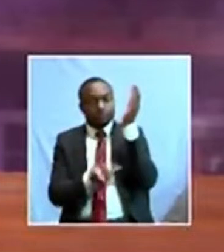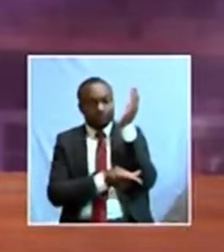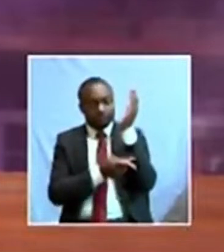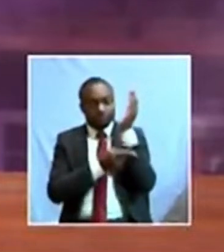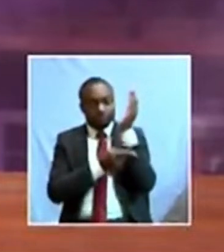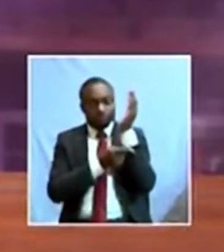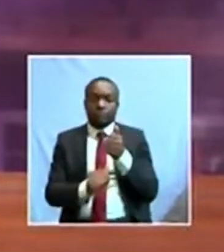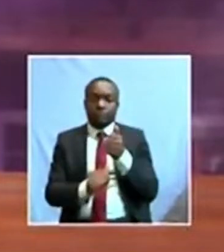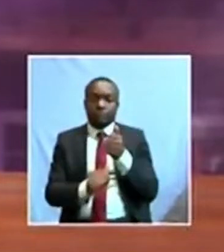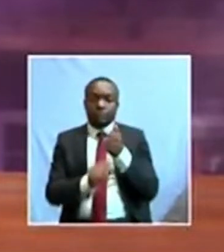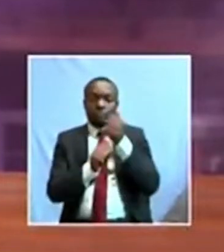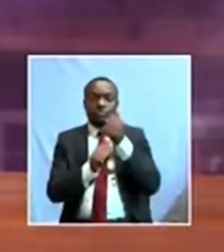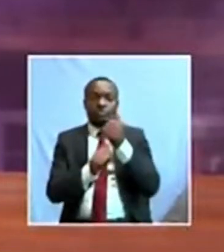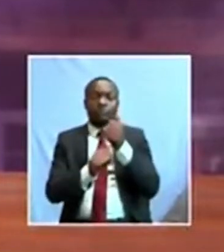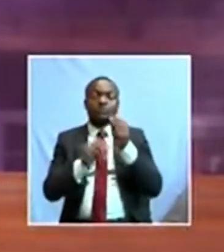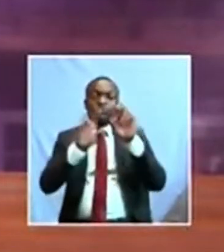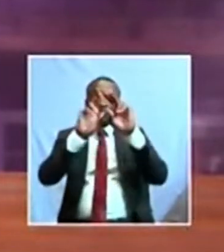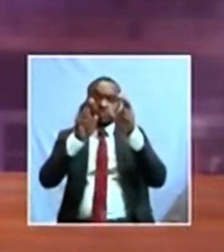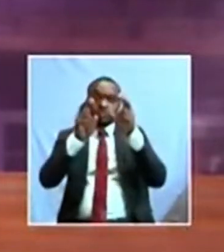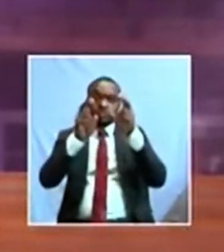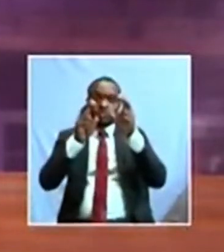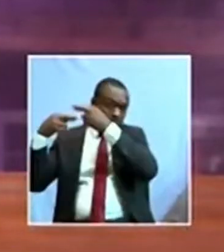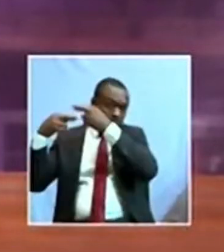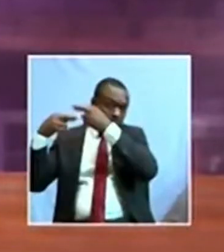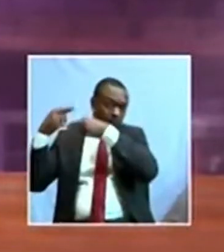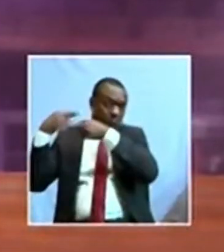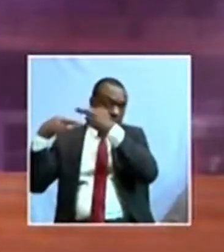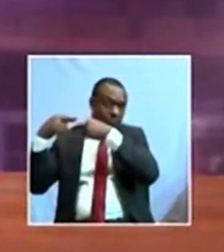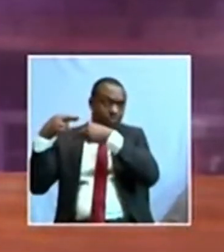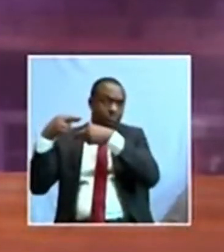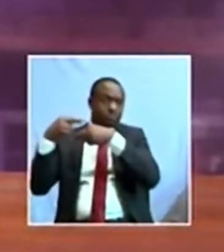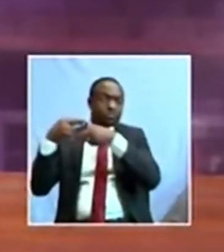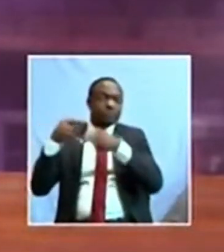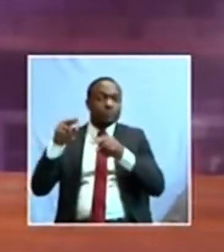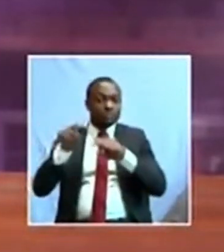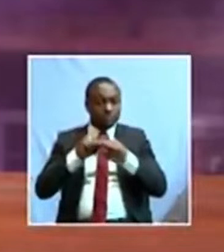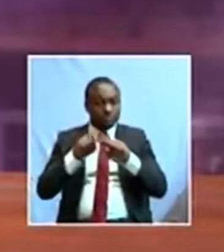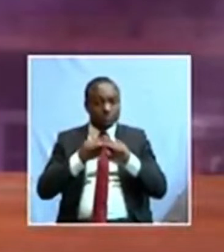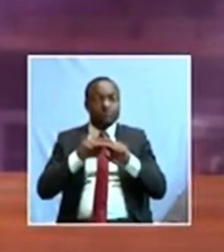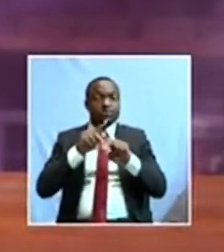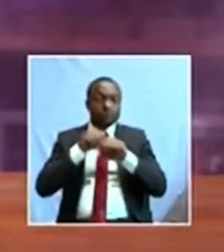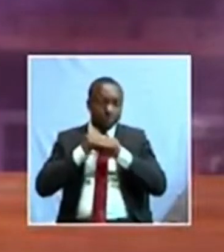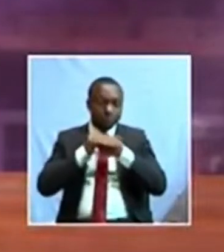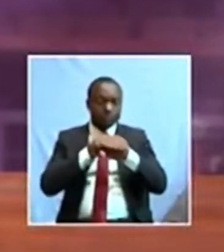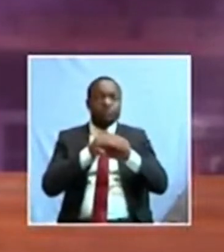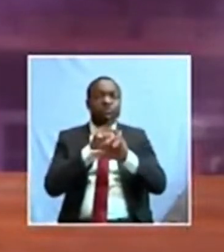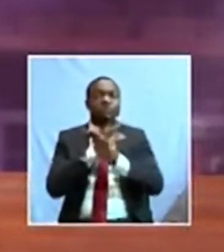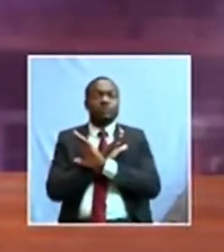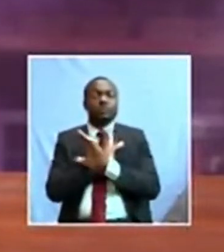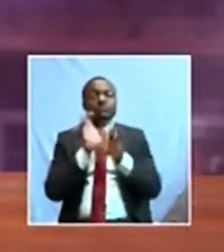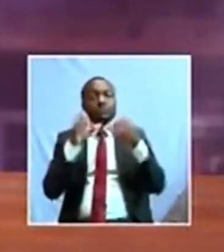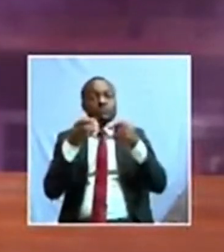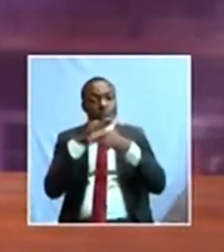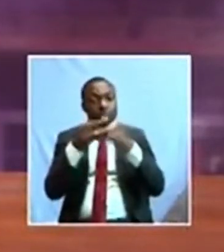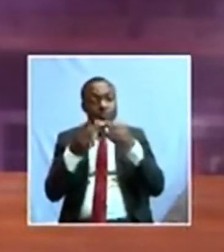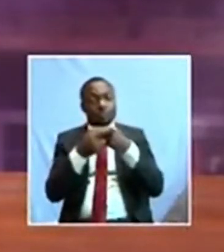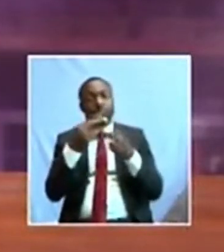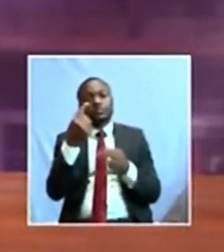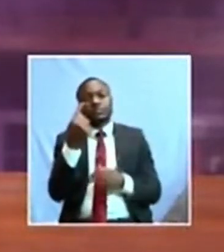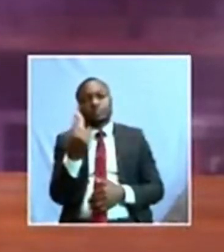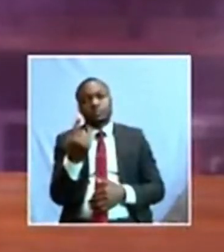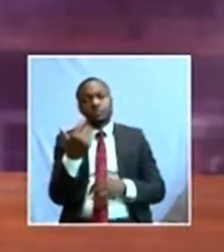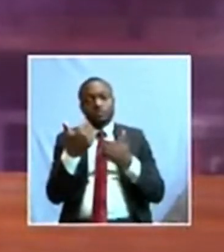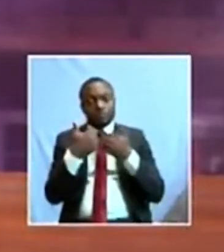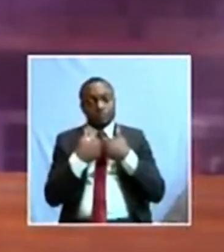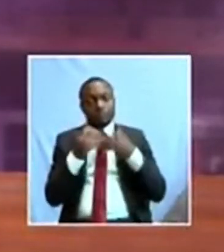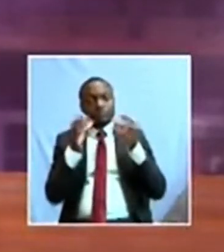Agency, and the topic review on rail transport in Zambia. In committee room 1, we have